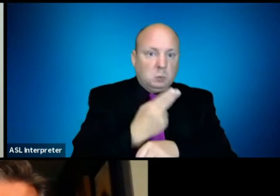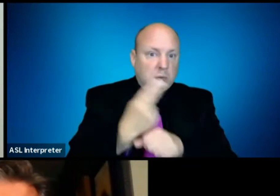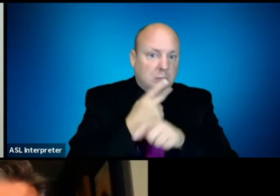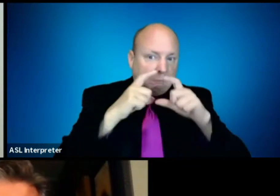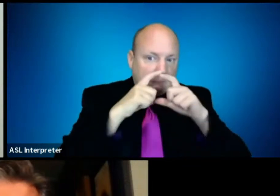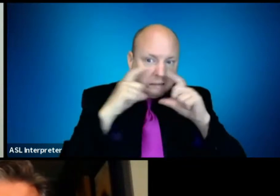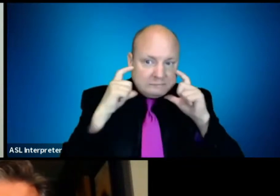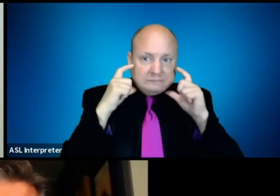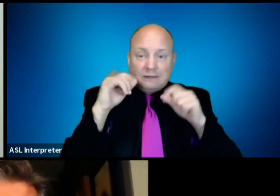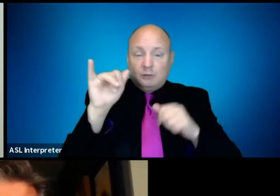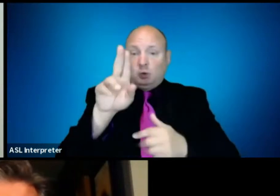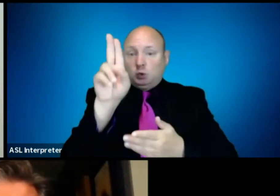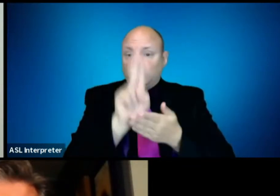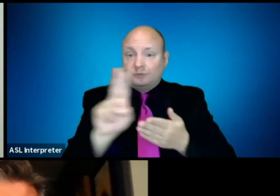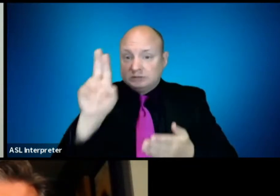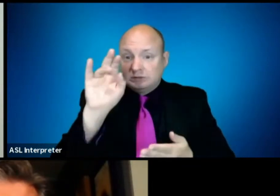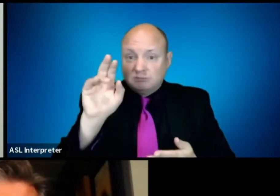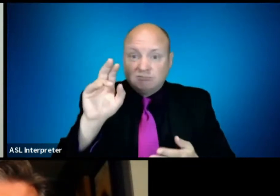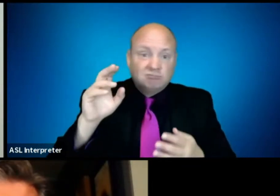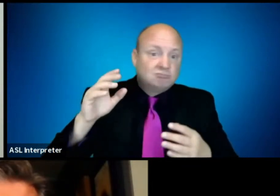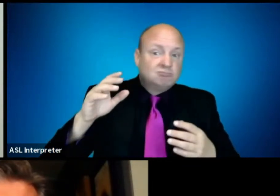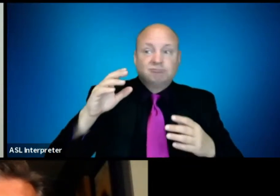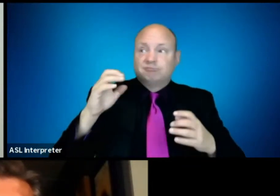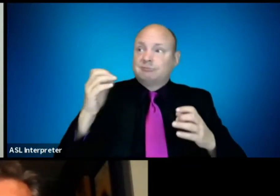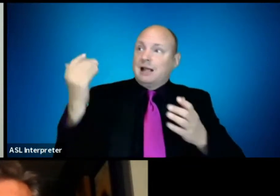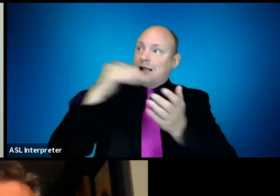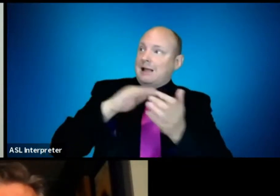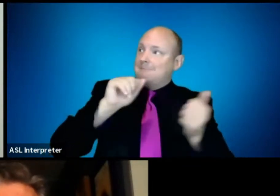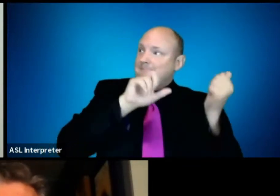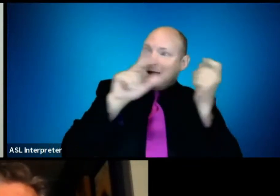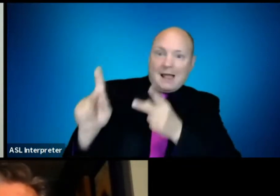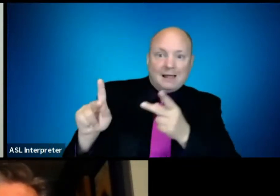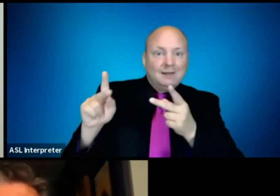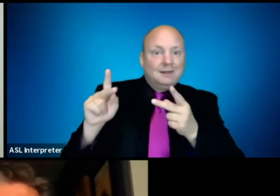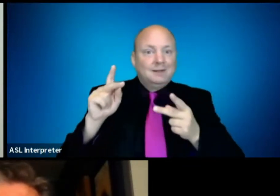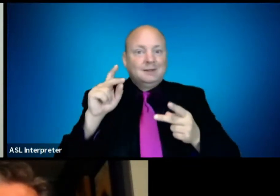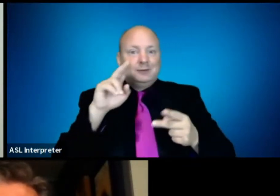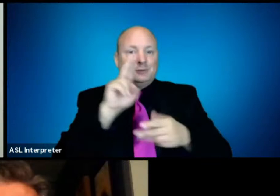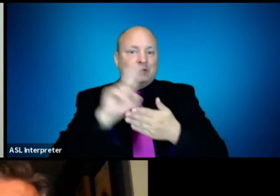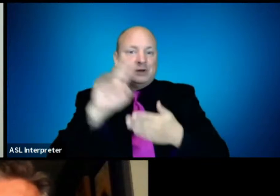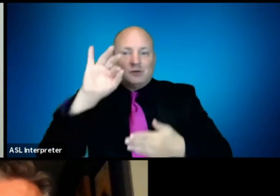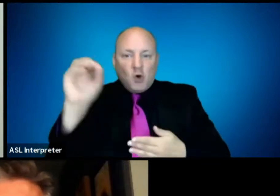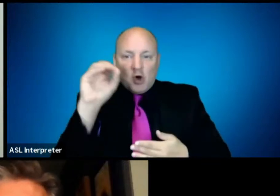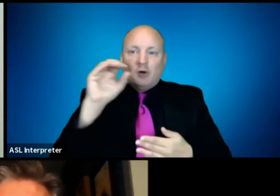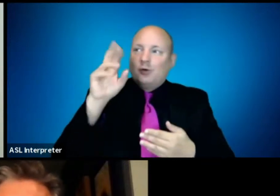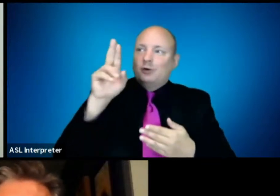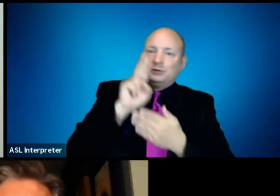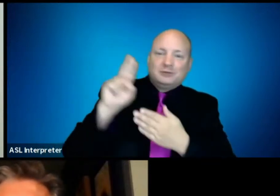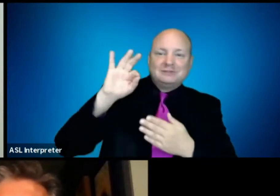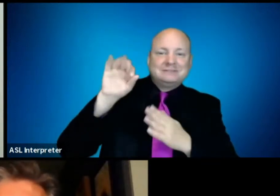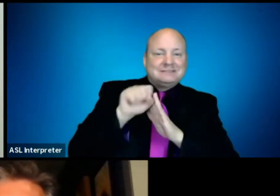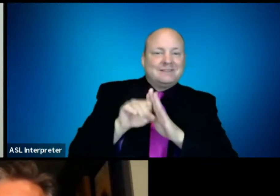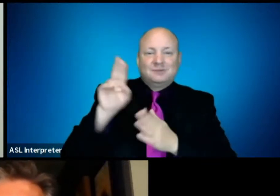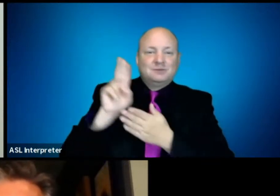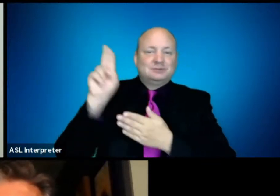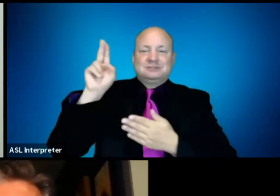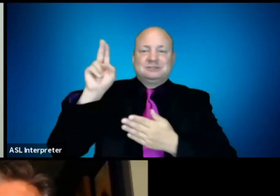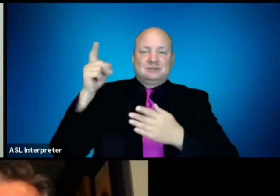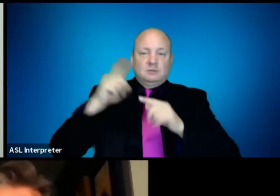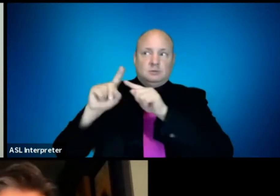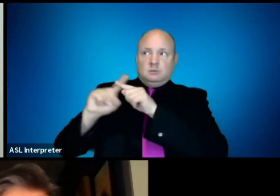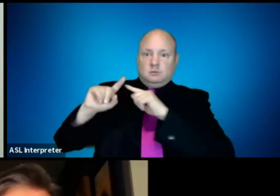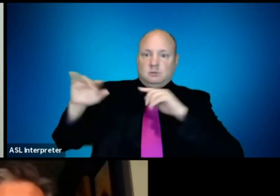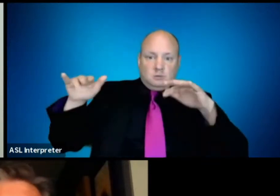week. What are your concerns about those kind of events and what they're going to do to the